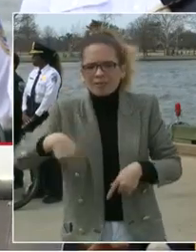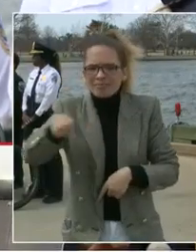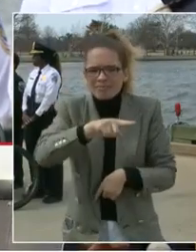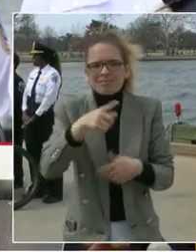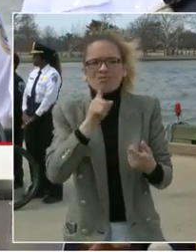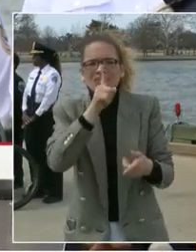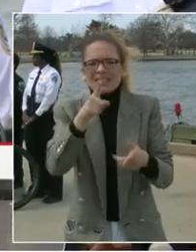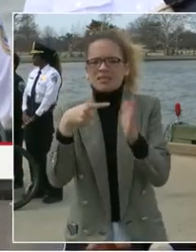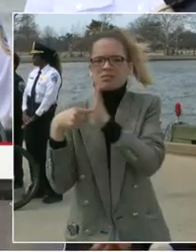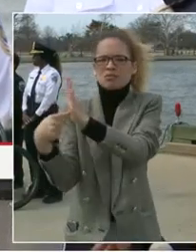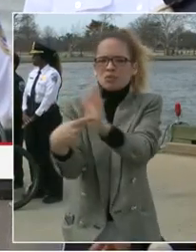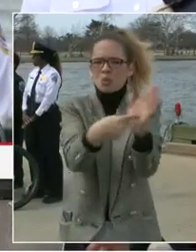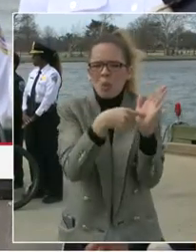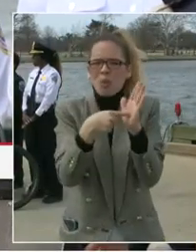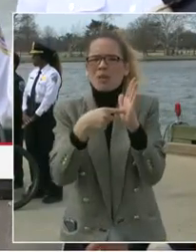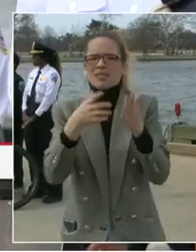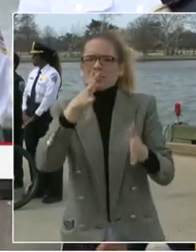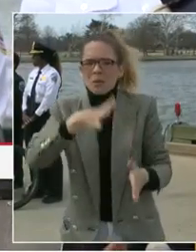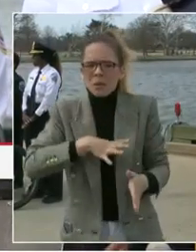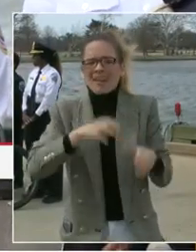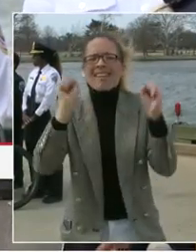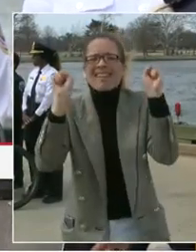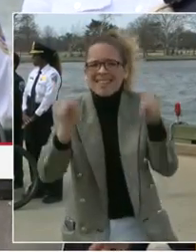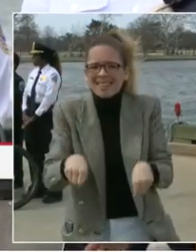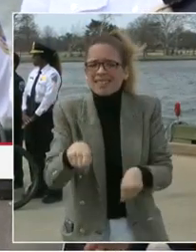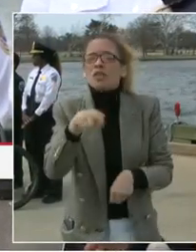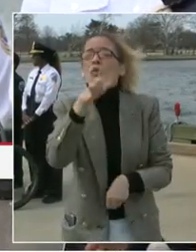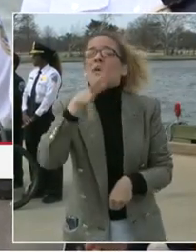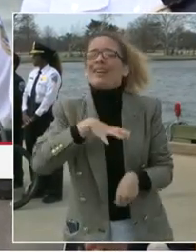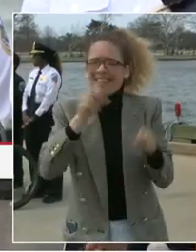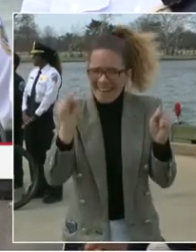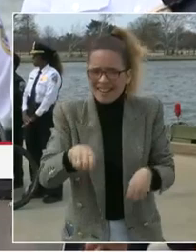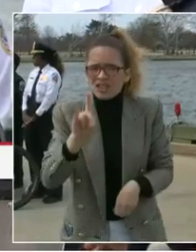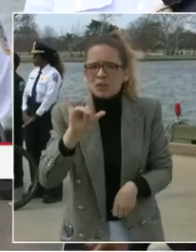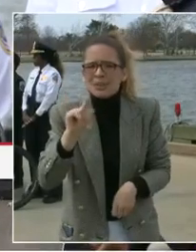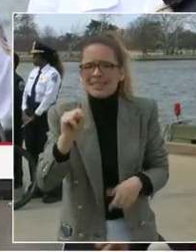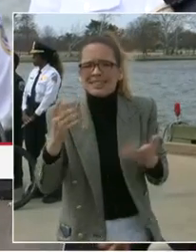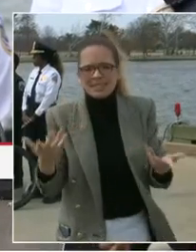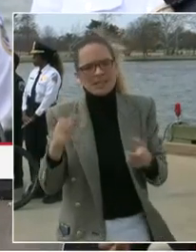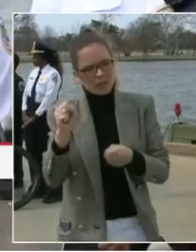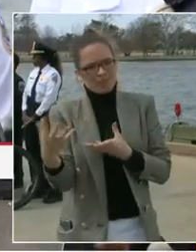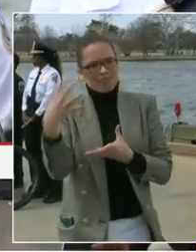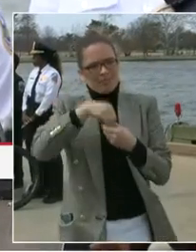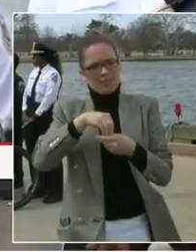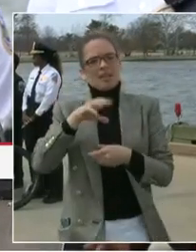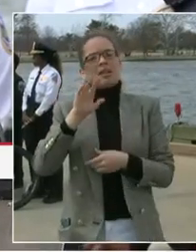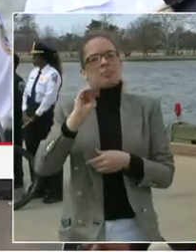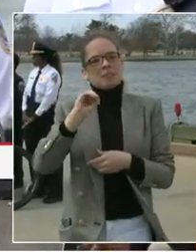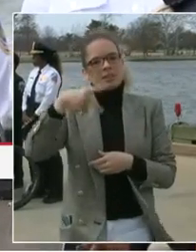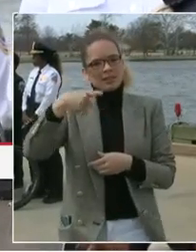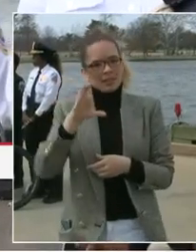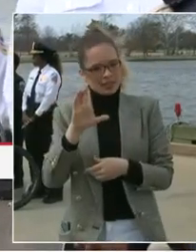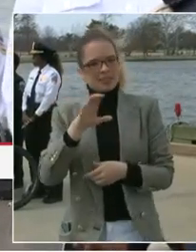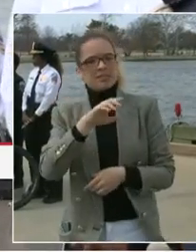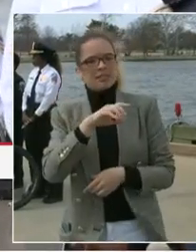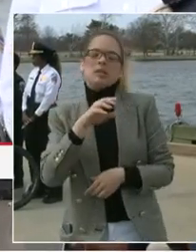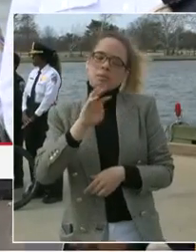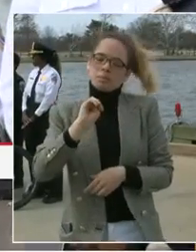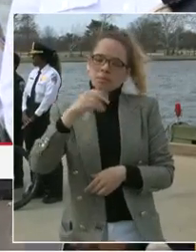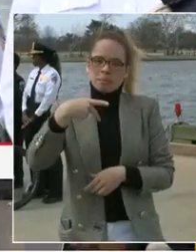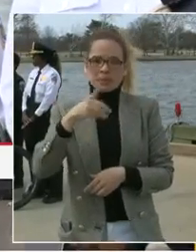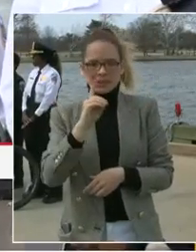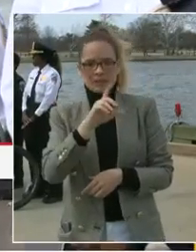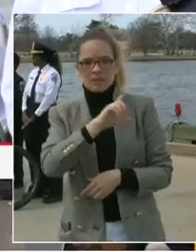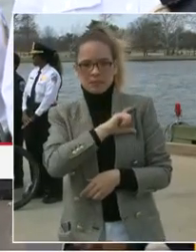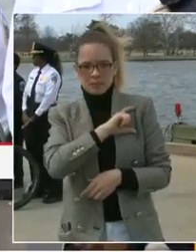in policing, and we stand ready to welcome you into the MPD. After graduating from Marymount University, I realized how much I wanted